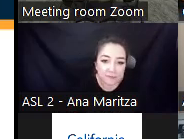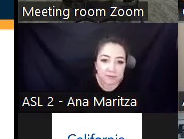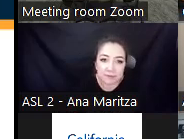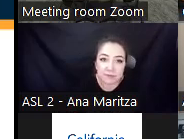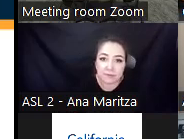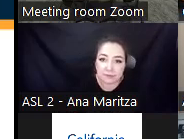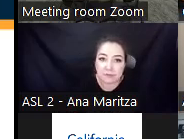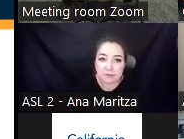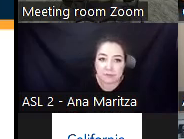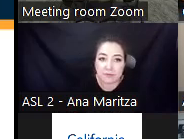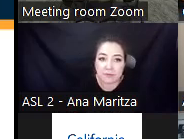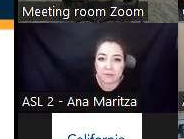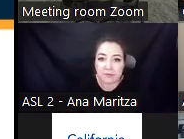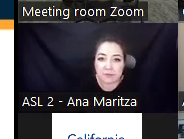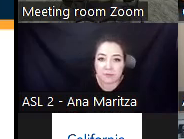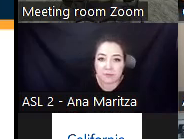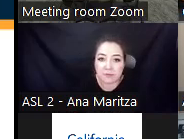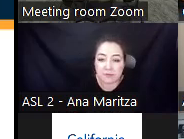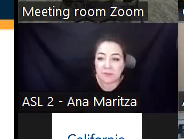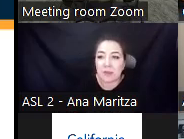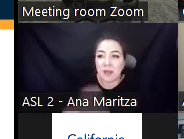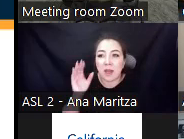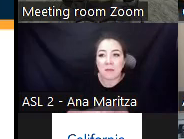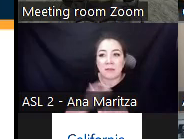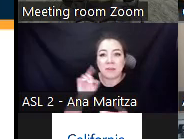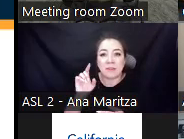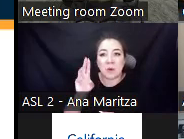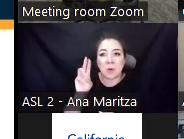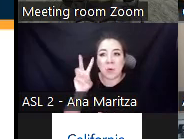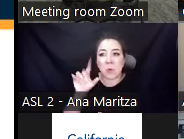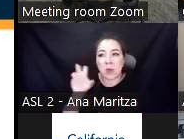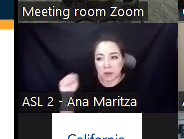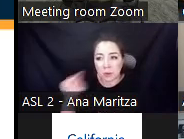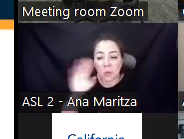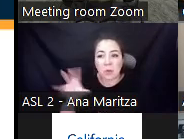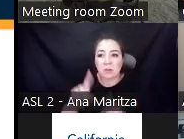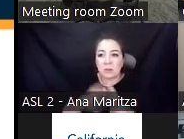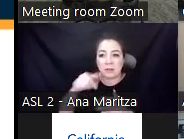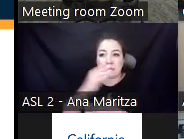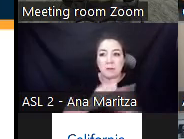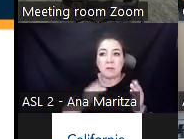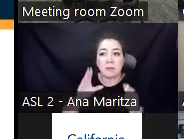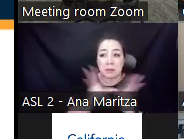Go. I believe that Wynn's gonna start this part of the meeting.